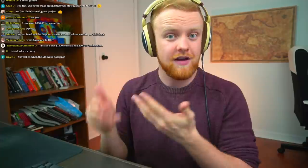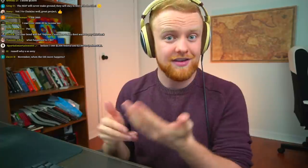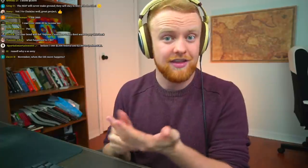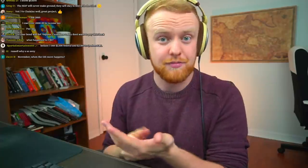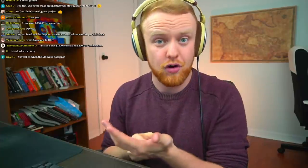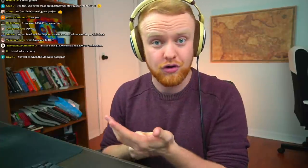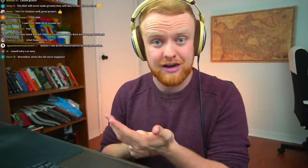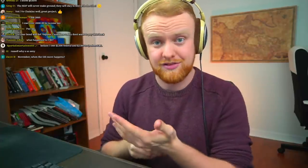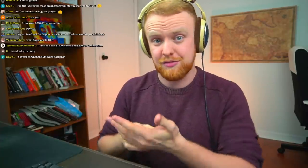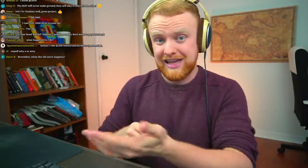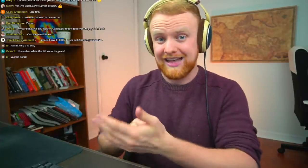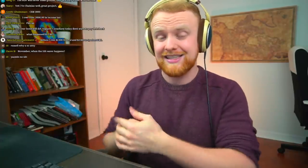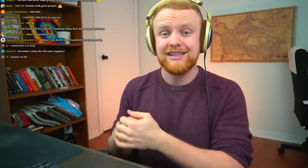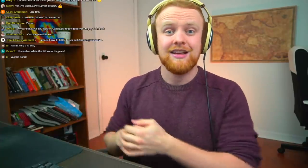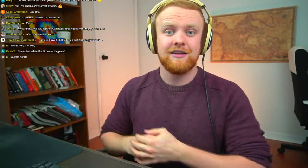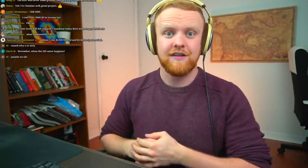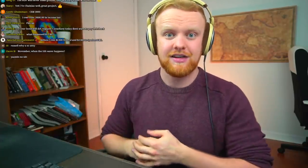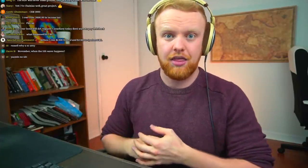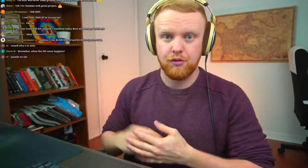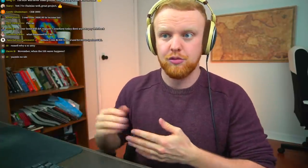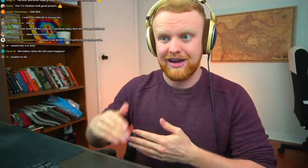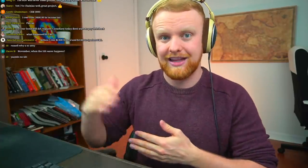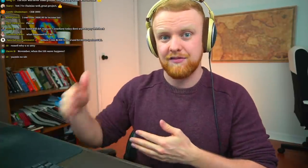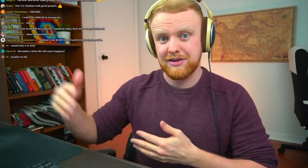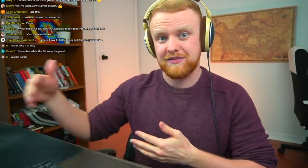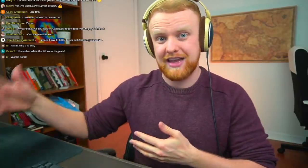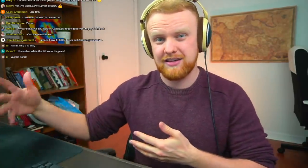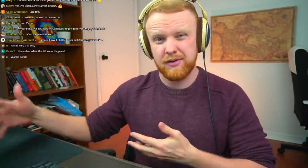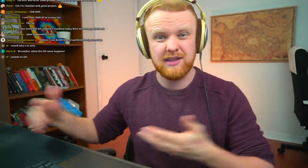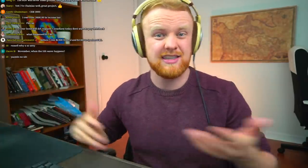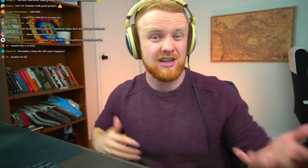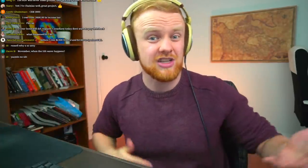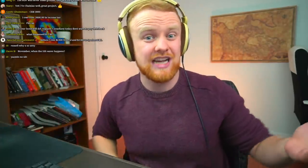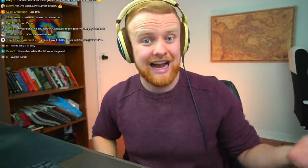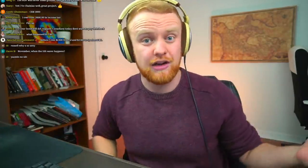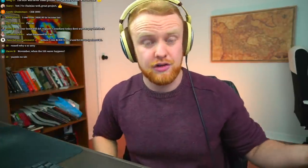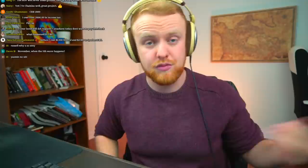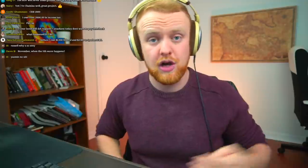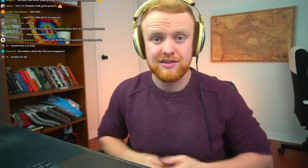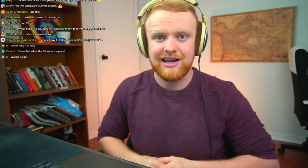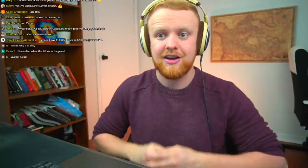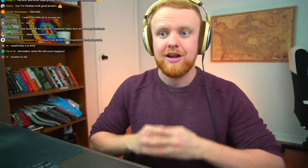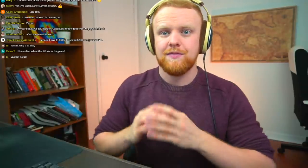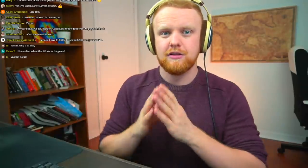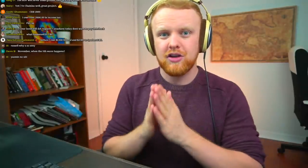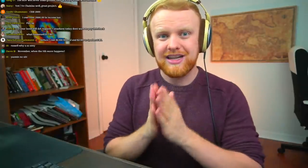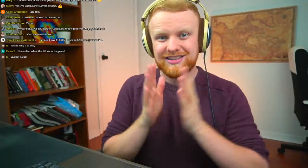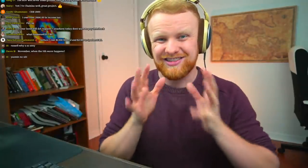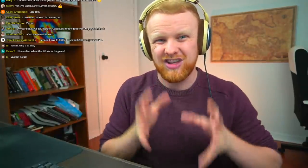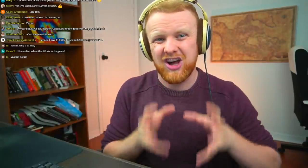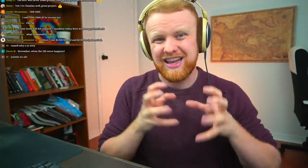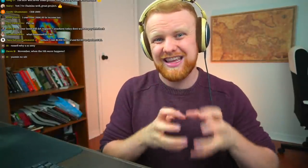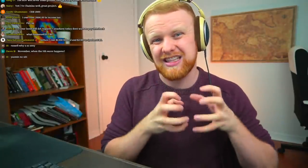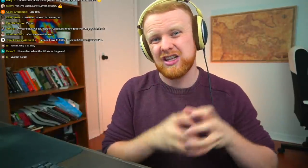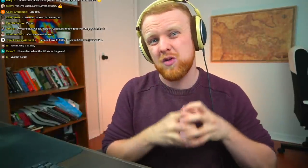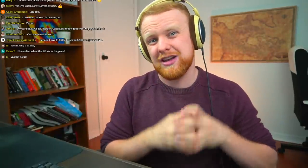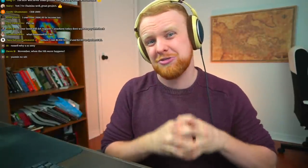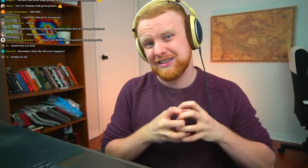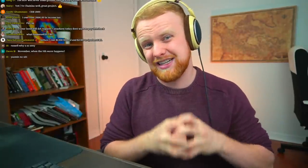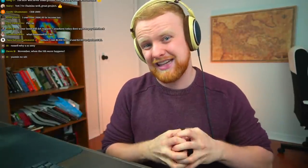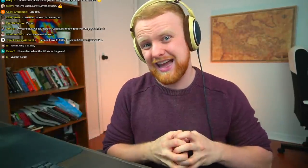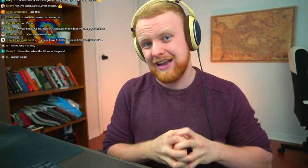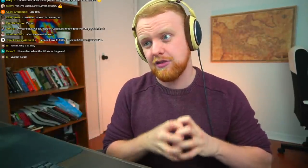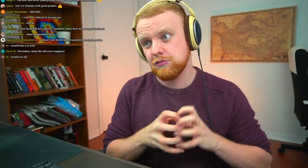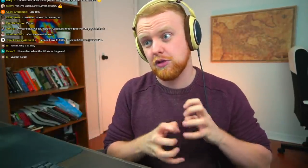don't fund their programs through taxes. They fund it through writing Government of Canada bonds, essentially IOU notes. Now, they're looking to lock in the